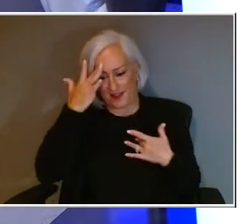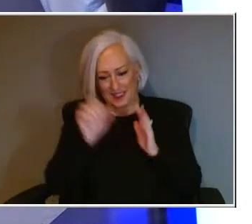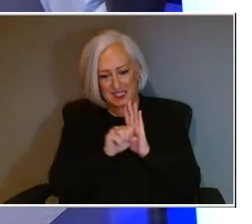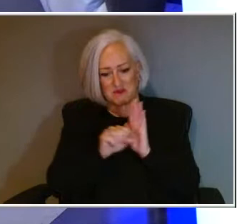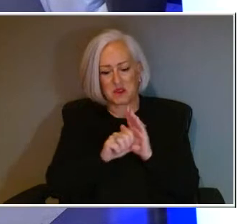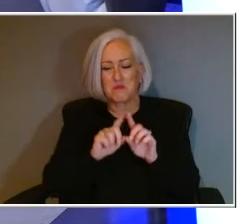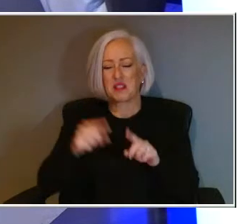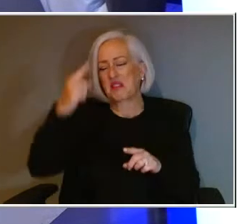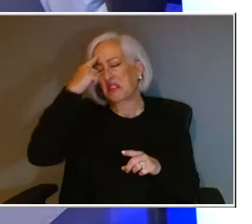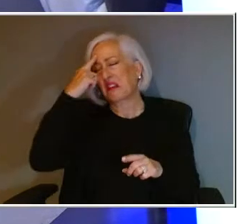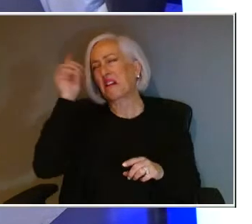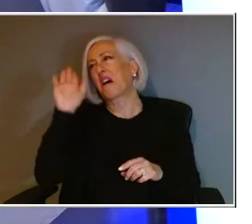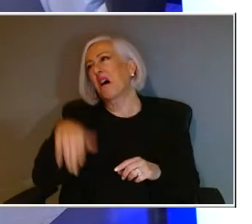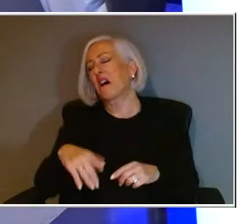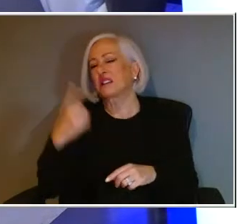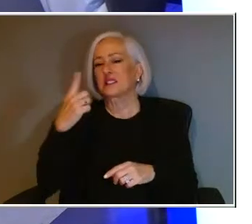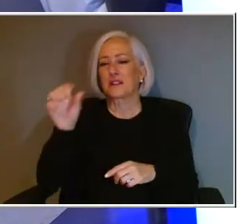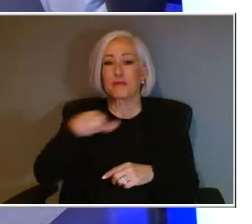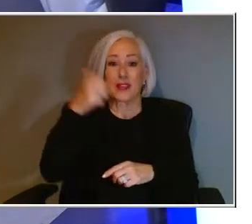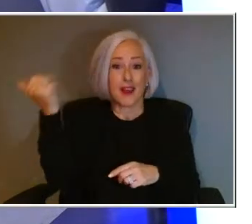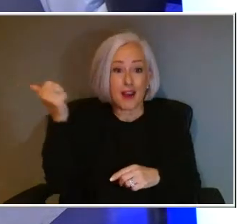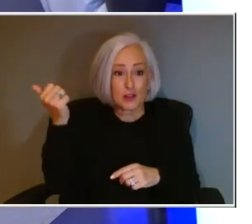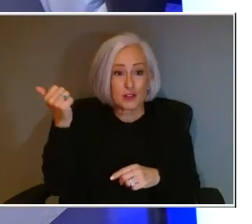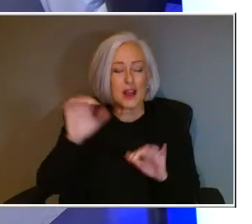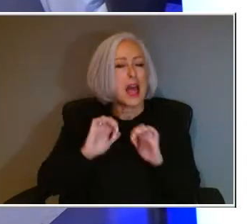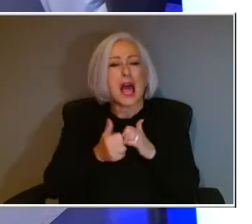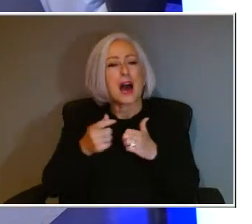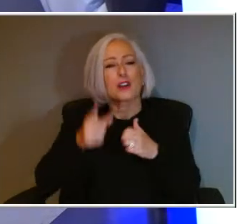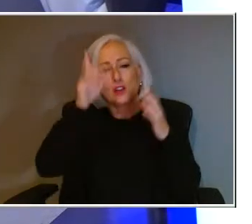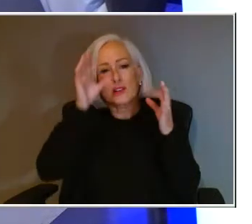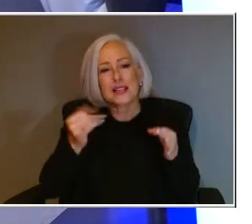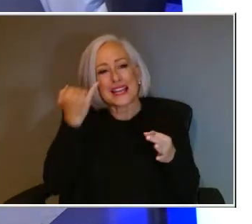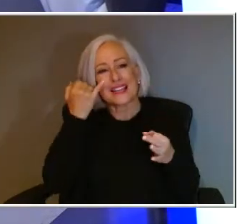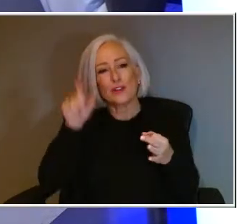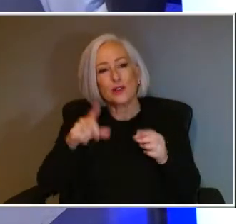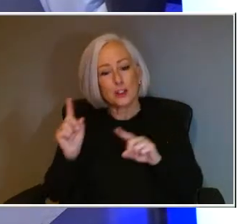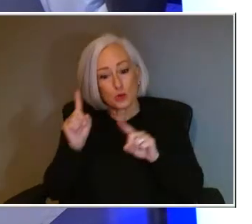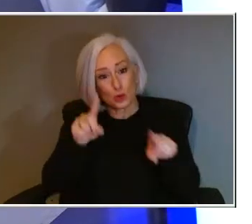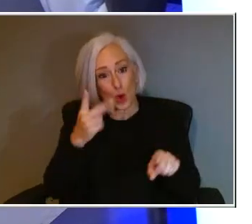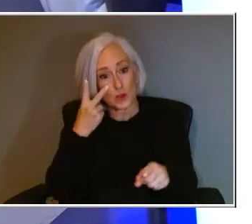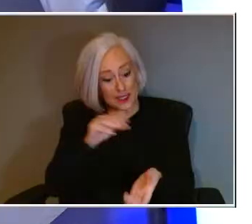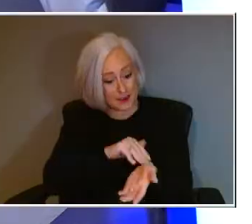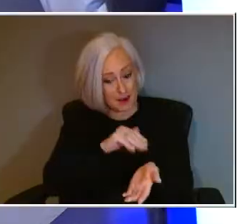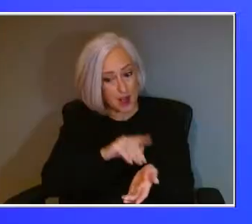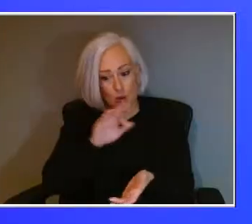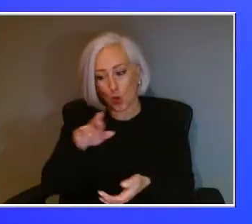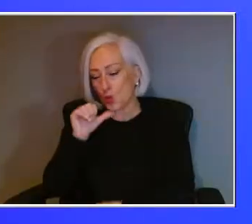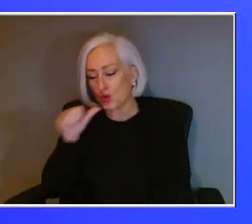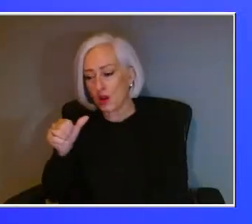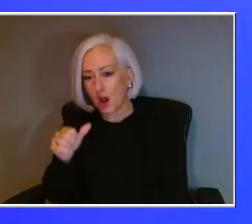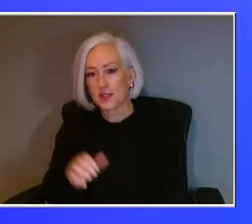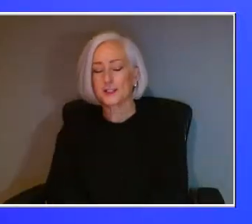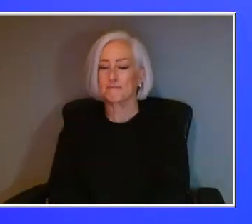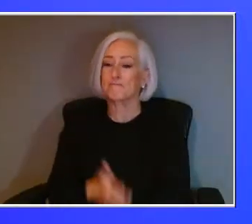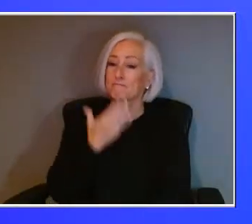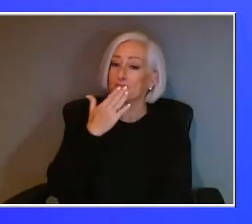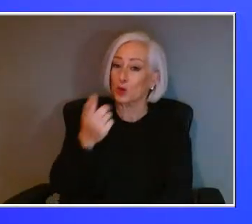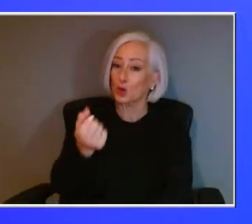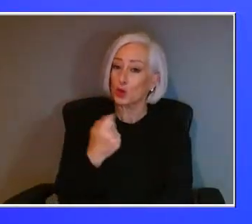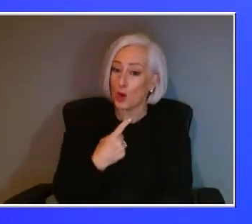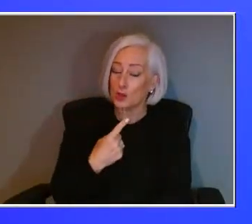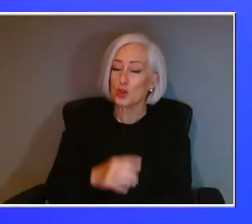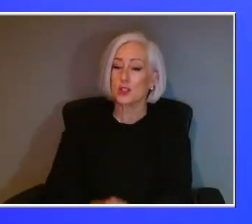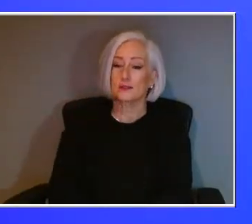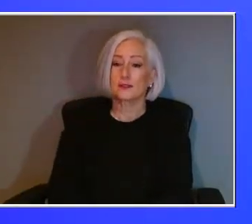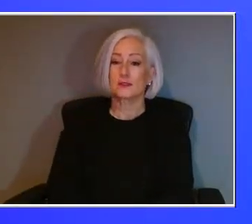something else. How does someone decide if they should see a doctor and when to see a doctor? Yeah, that's a good question again. I think, in the